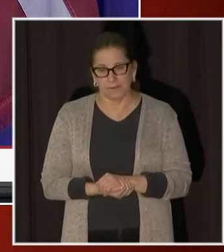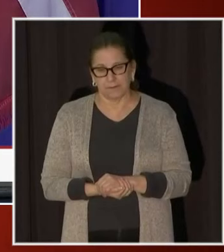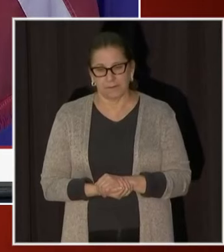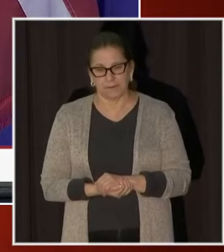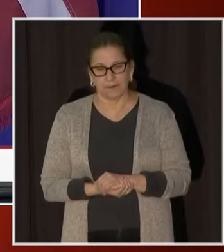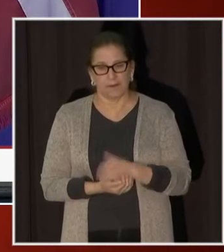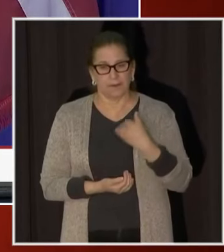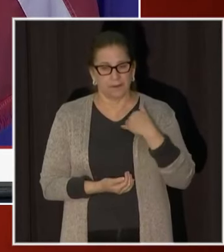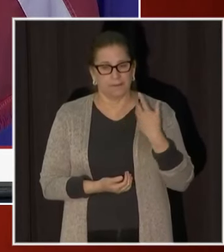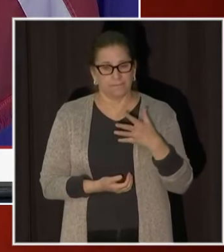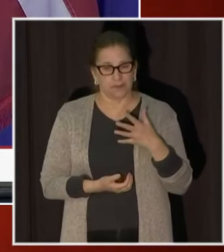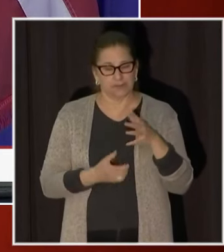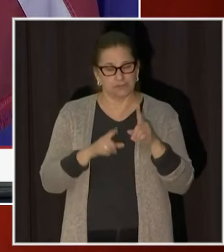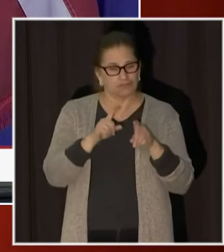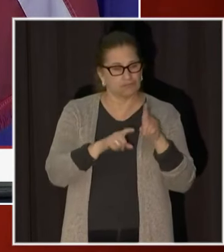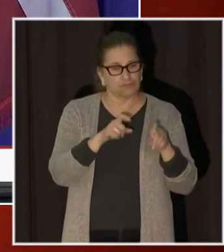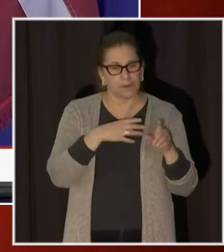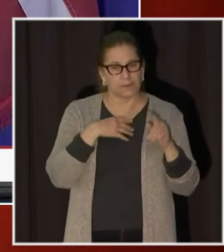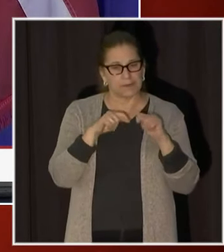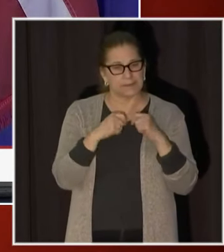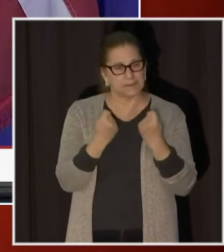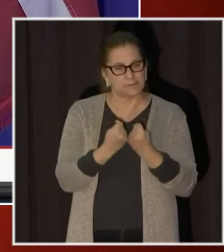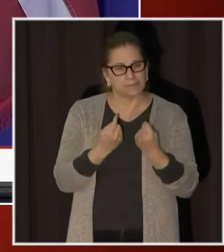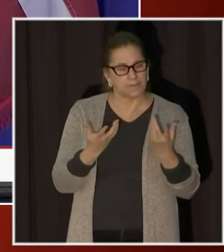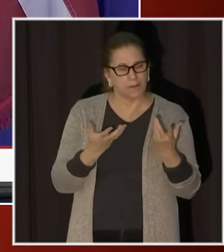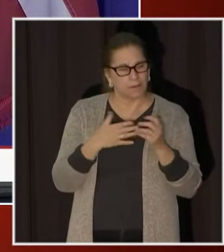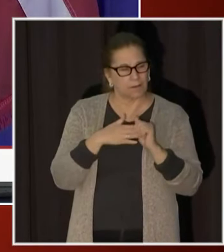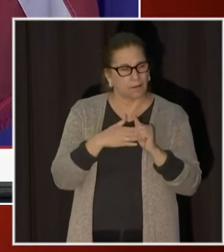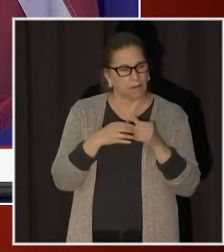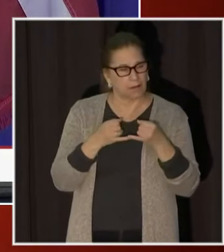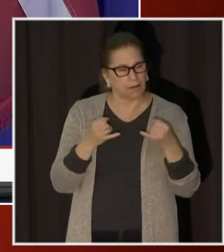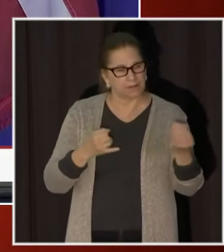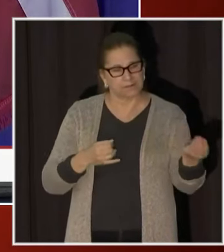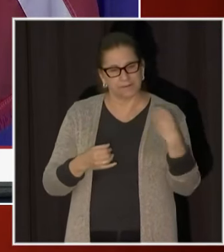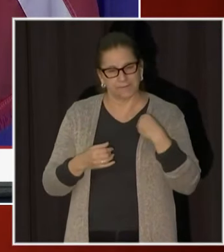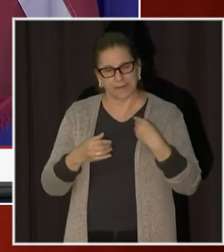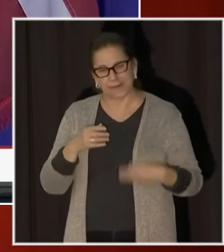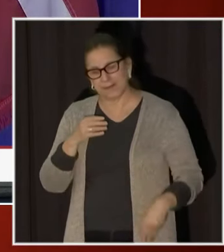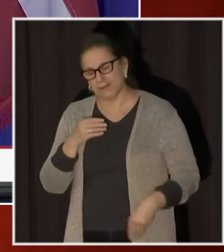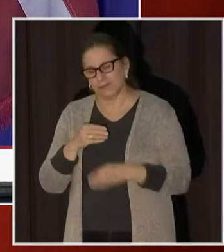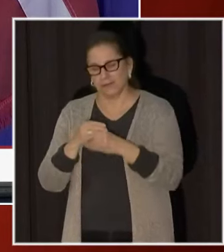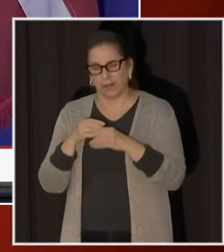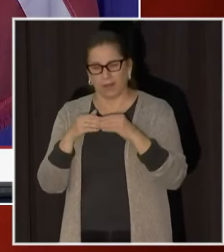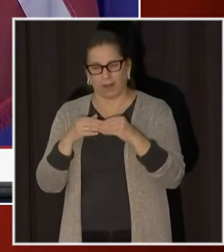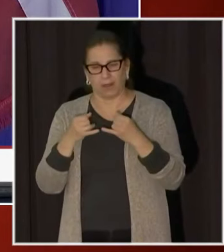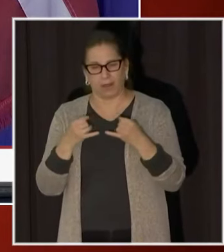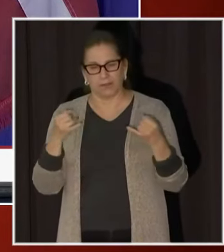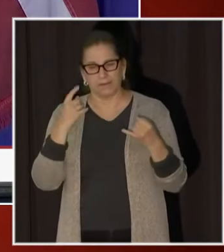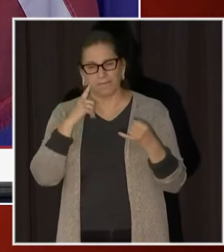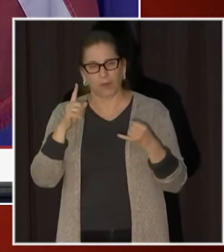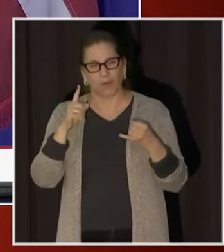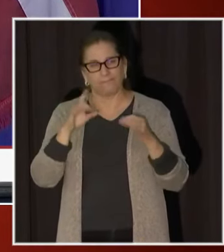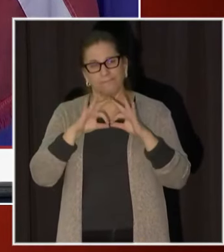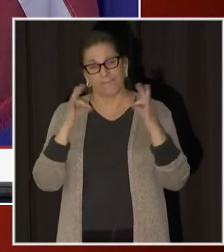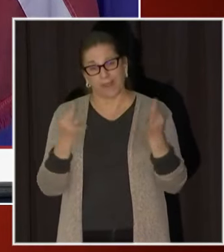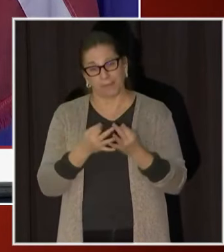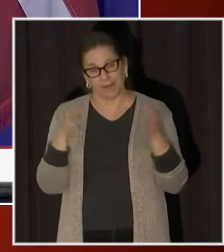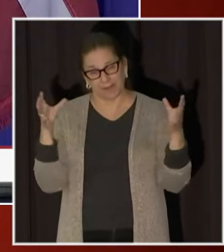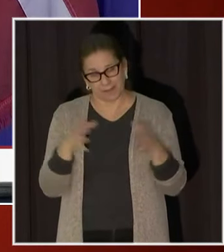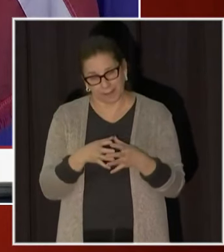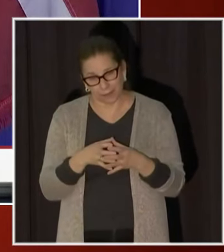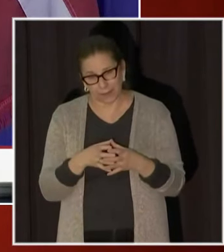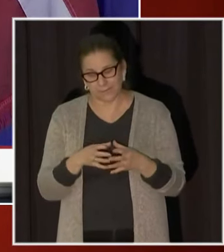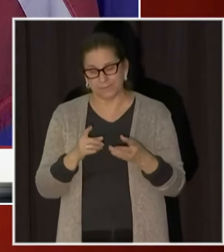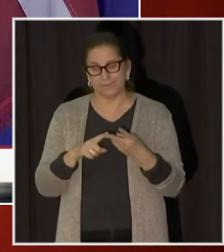to provide some additional guidance on family gatherings or events in